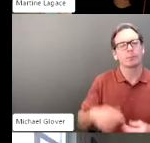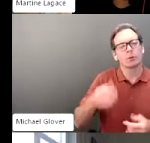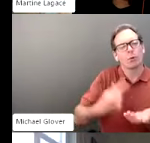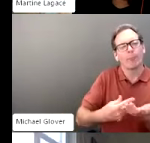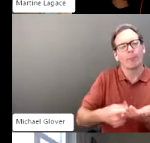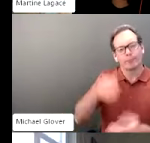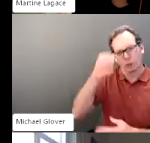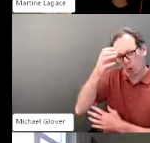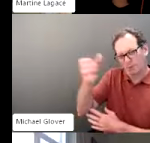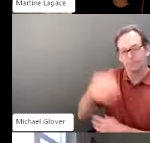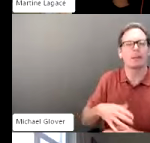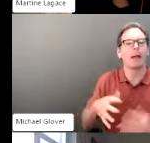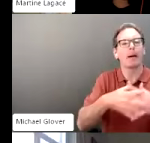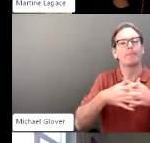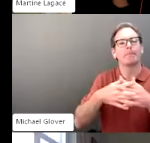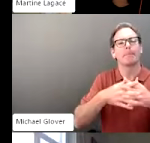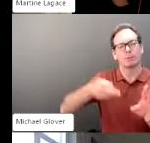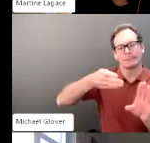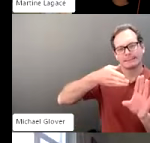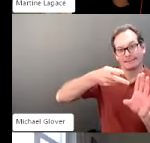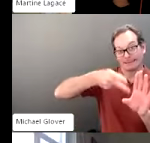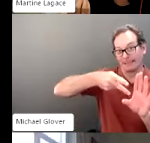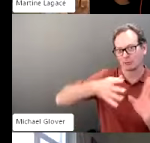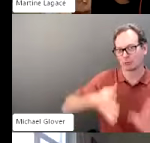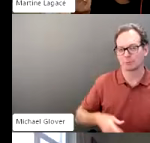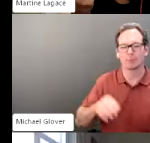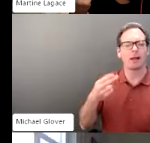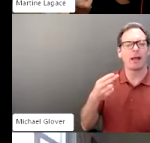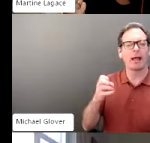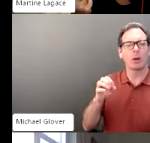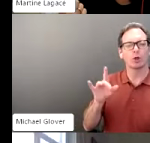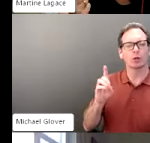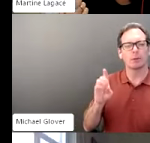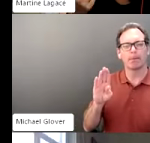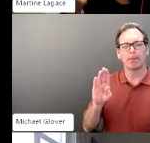American psychiatrist, as most of you probably know. He was the first